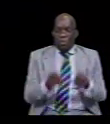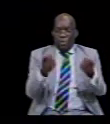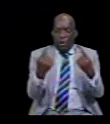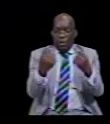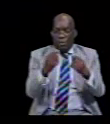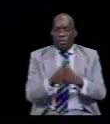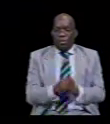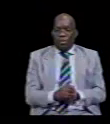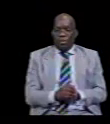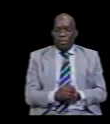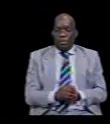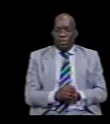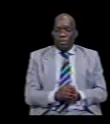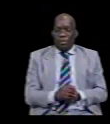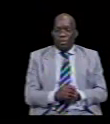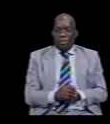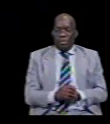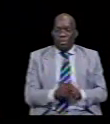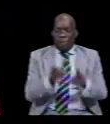Come.